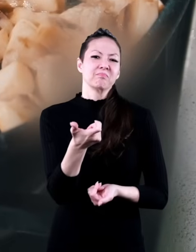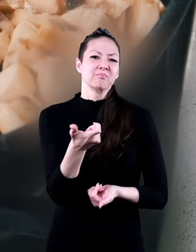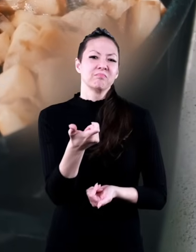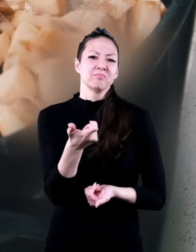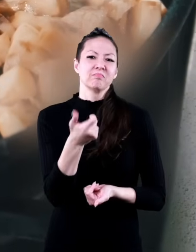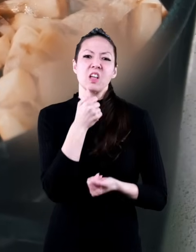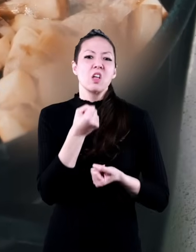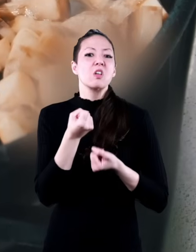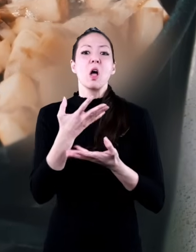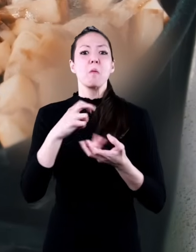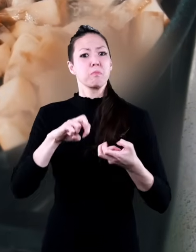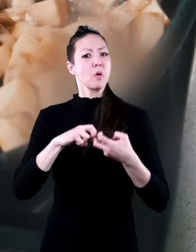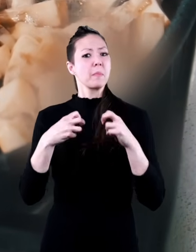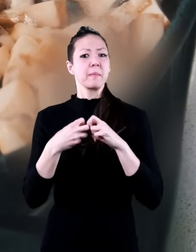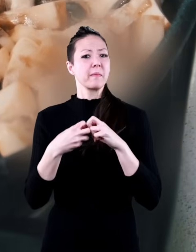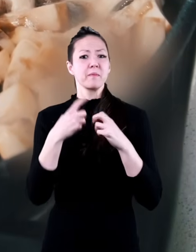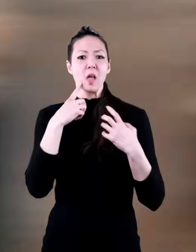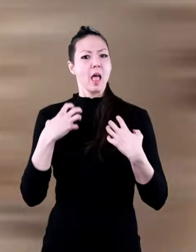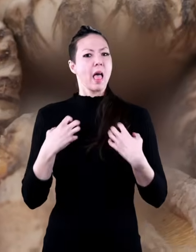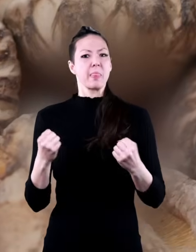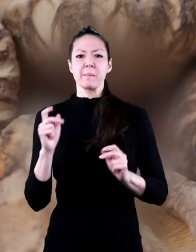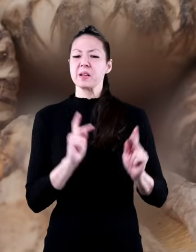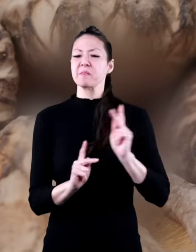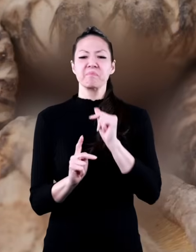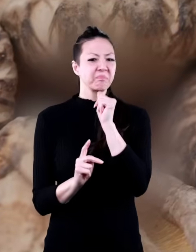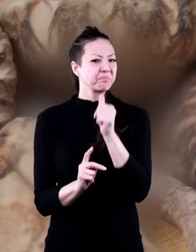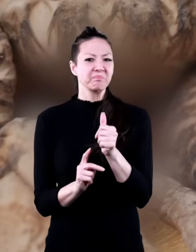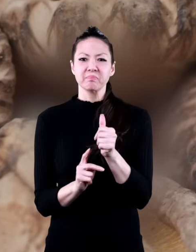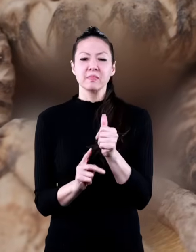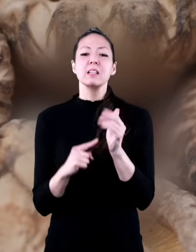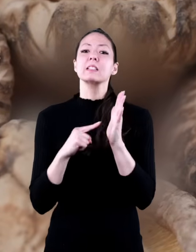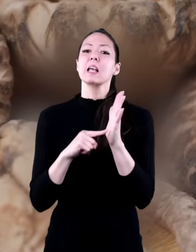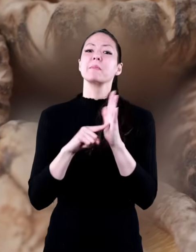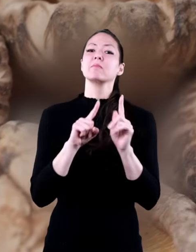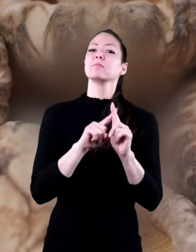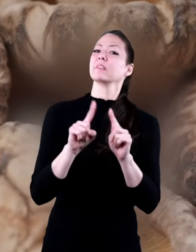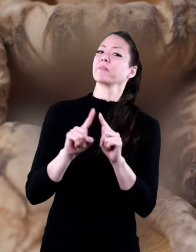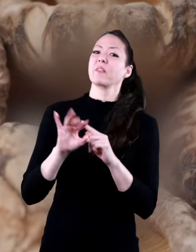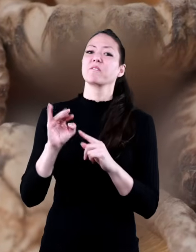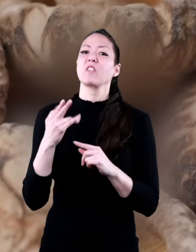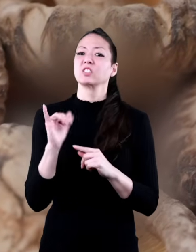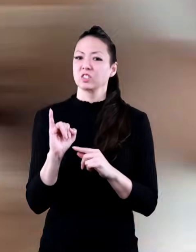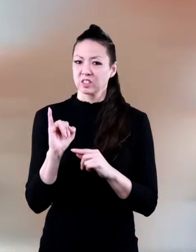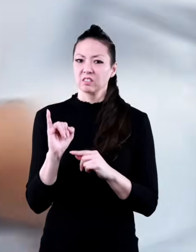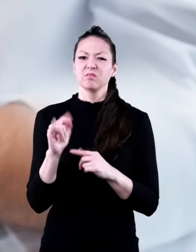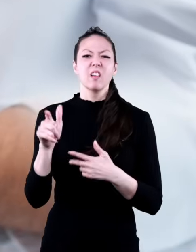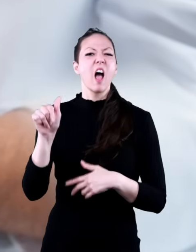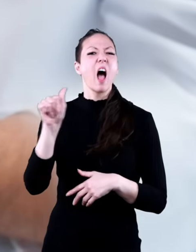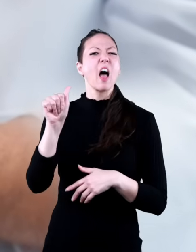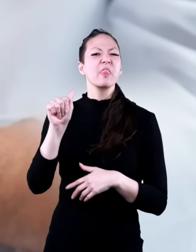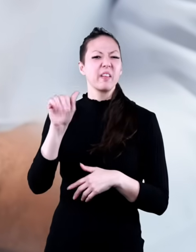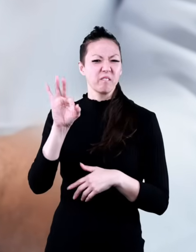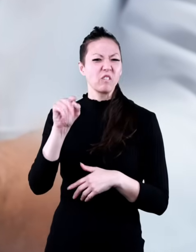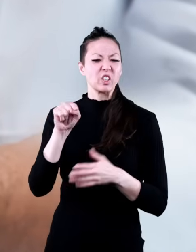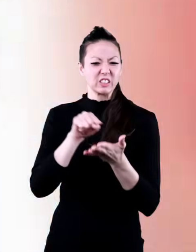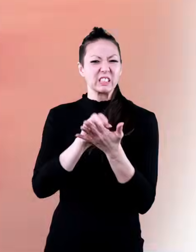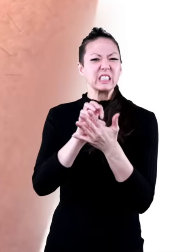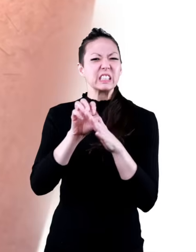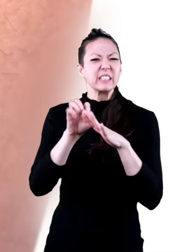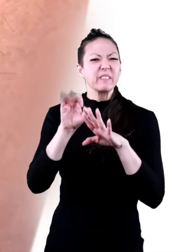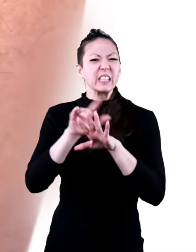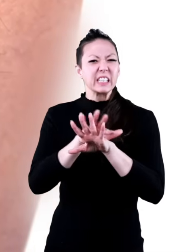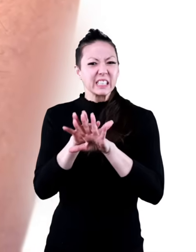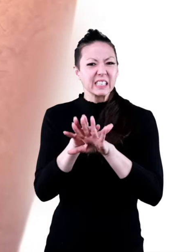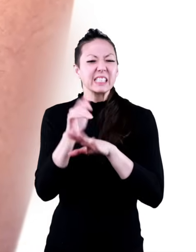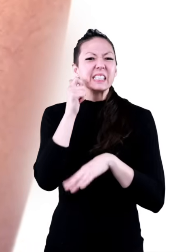will not cause problems for healthy people some examples of different fungi are athlete's foot and